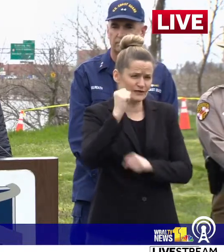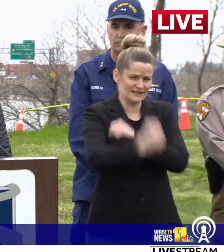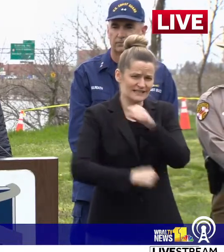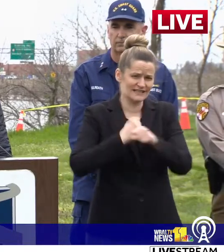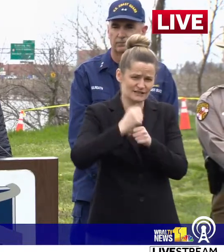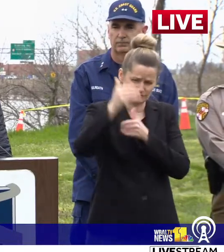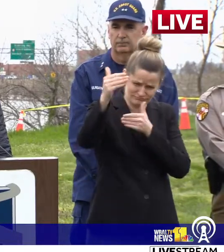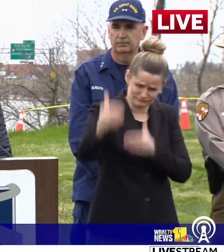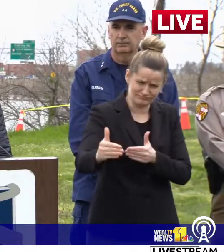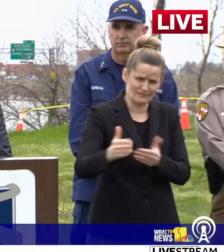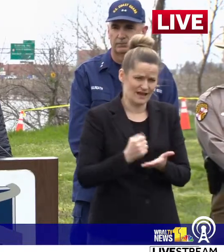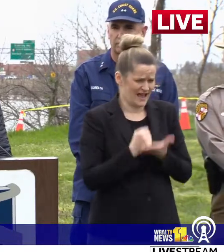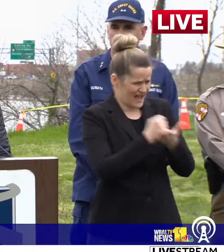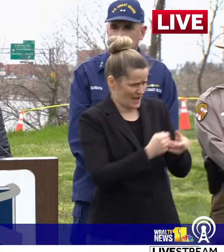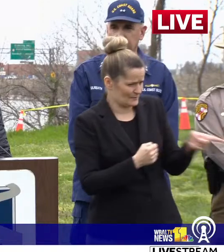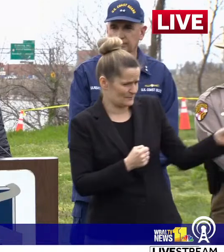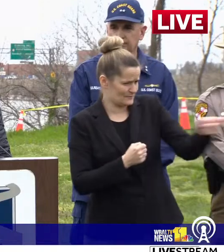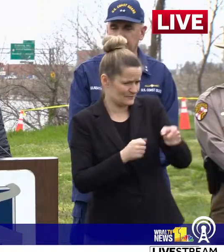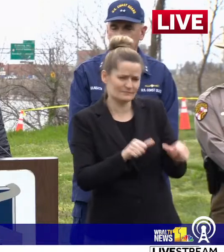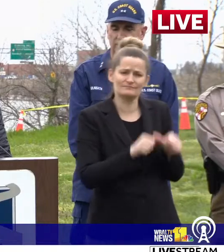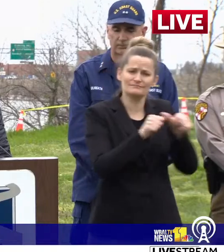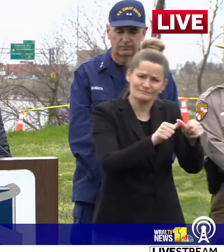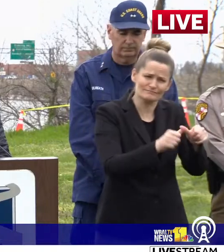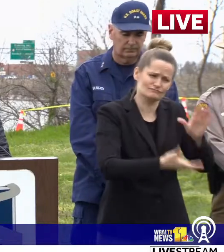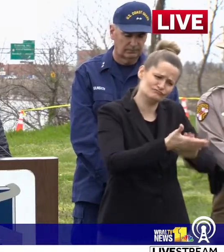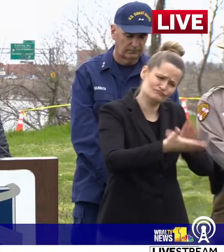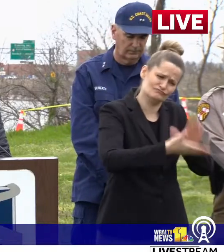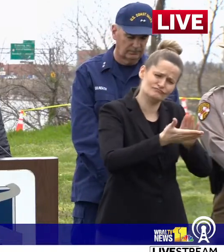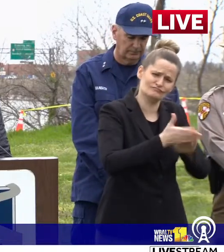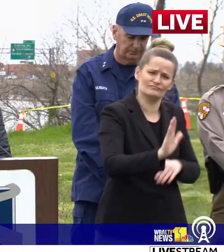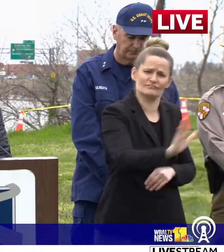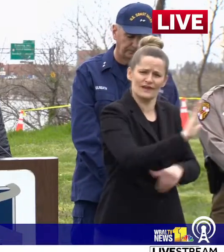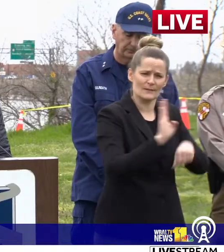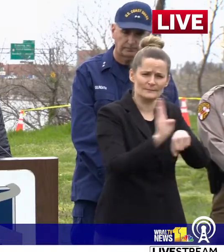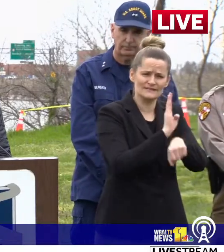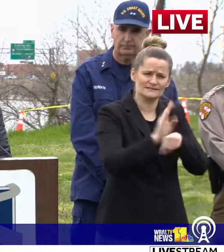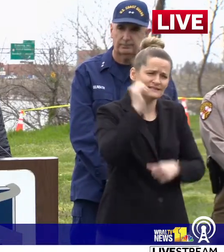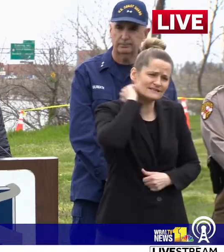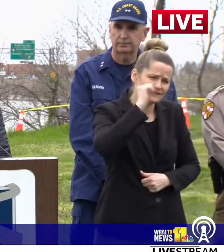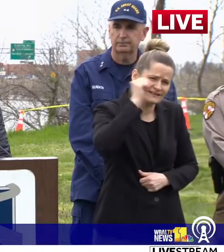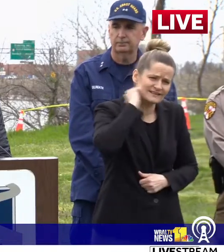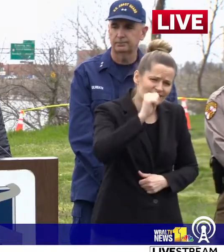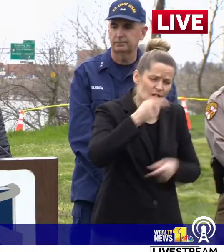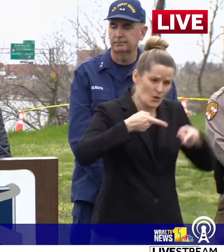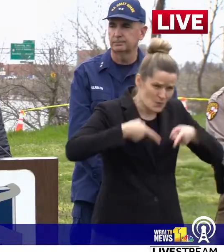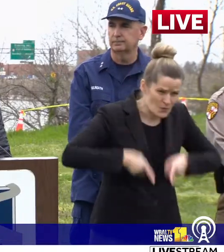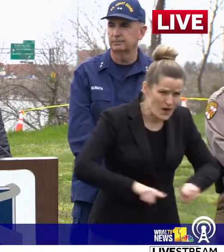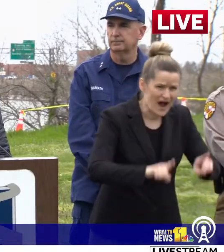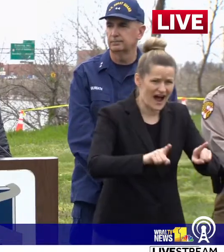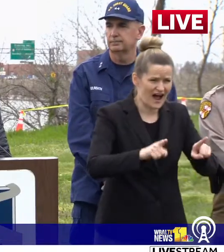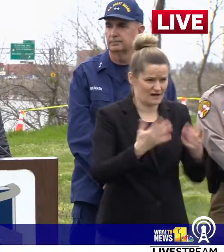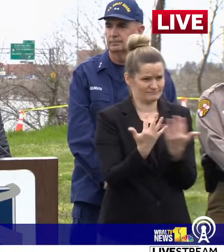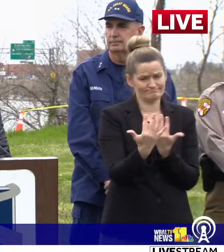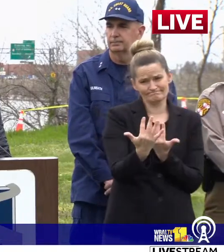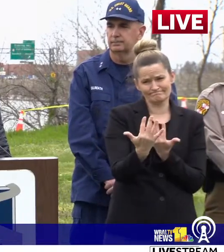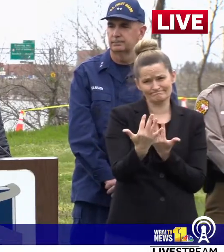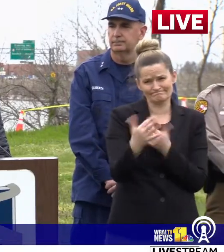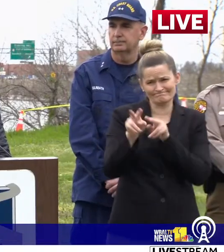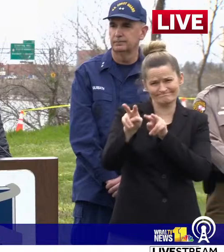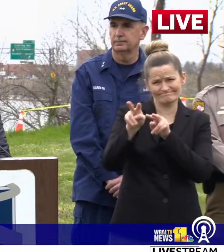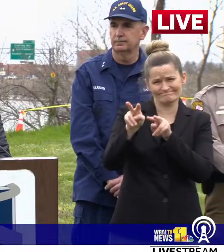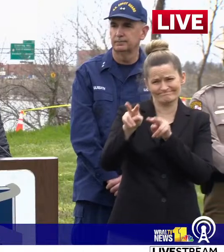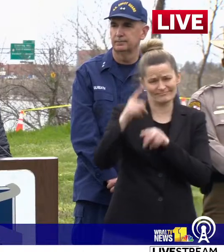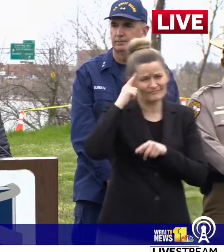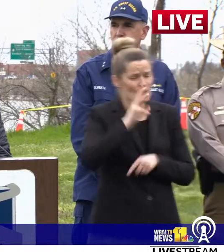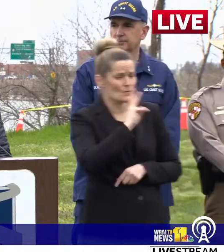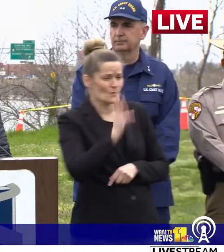can to keep their workers on the job as we work to open the channel. Opening the channel, as you heard